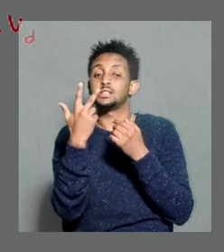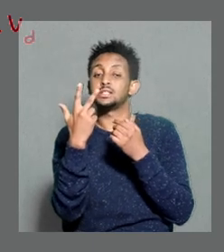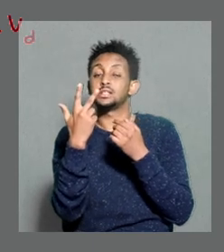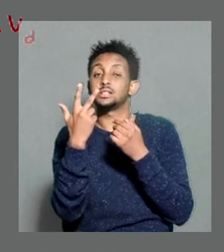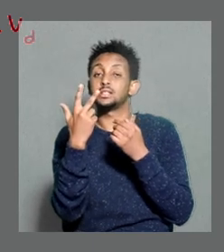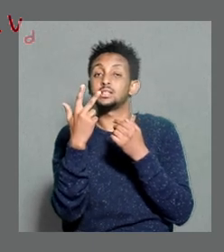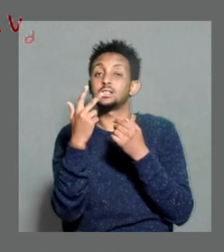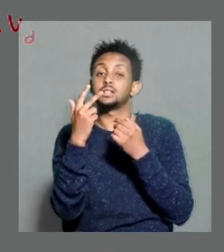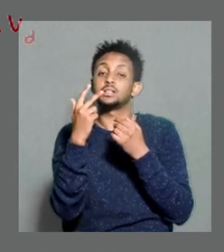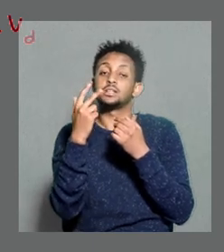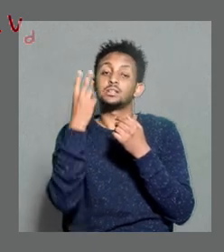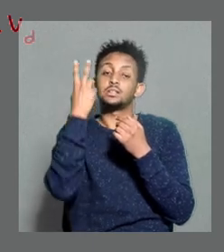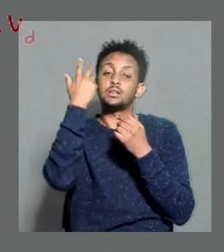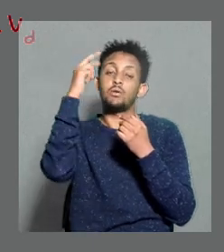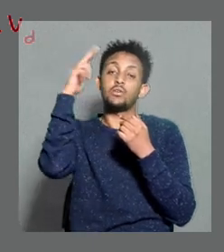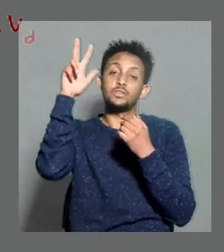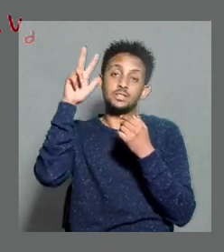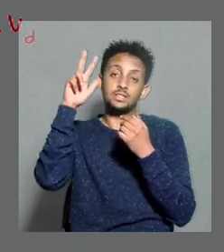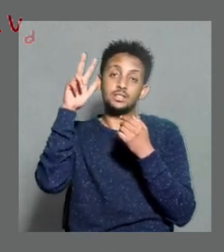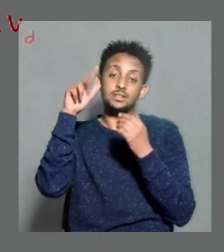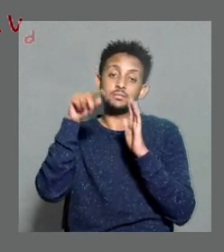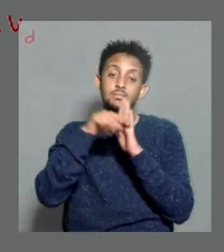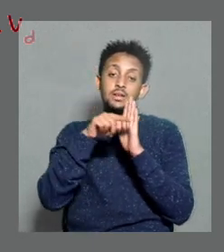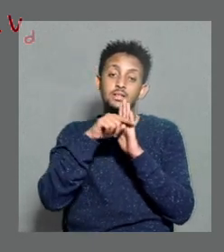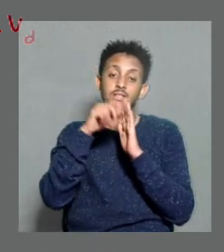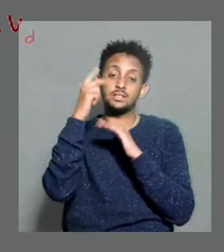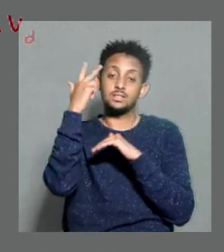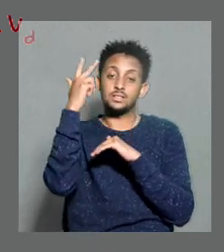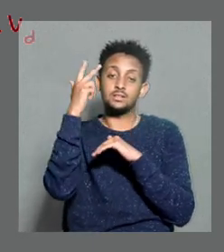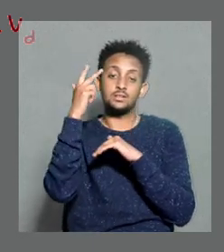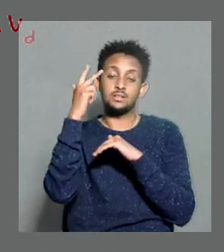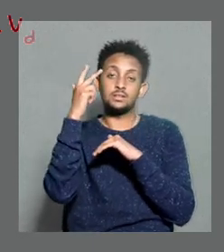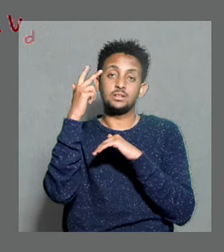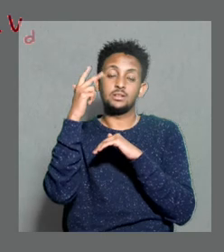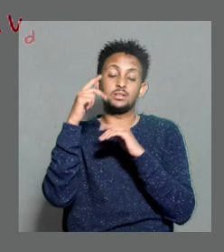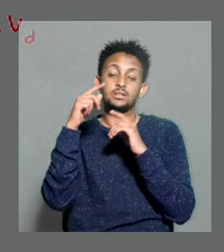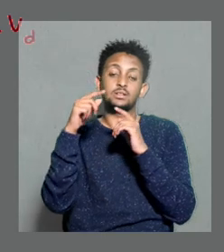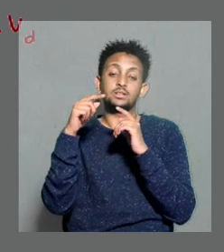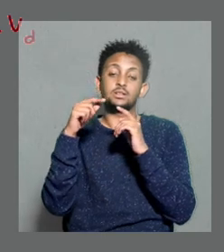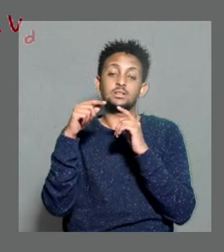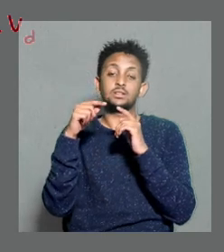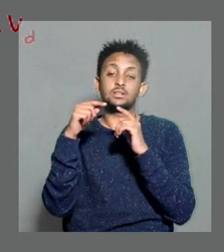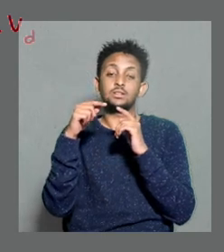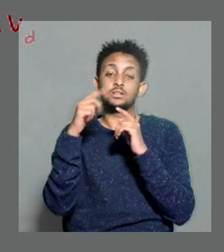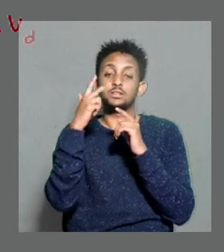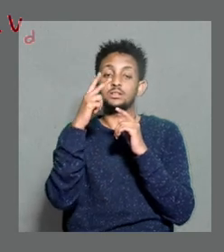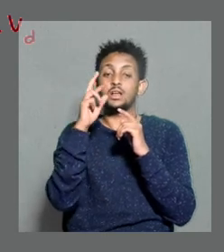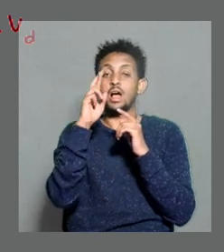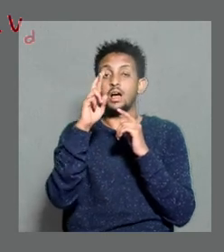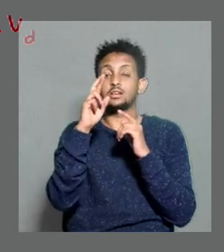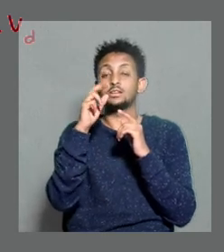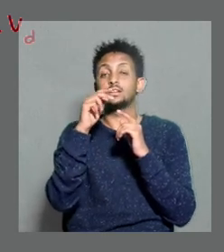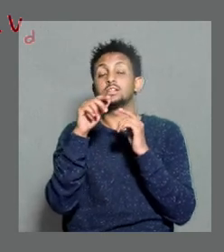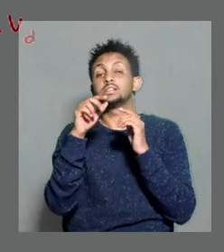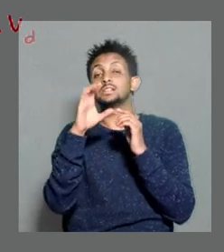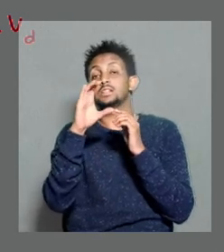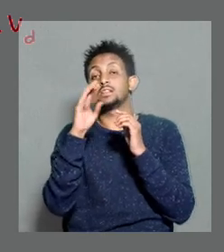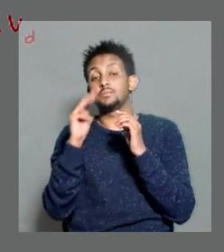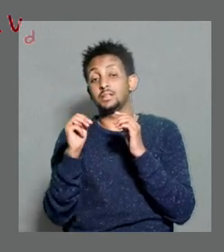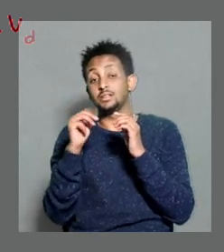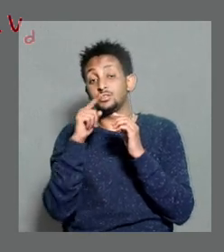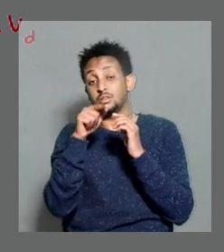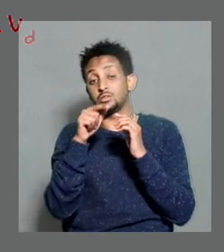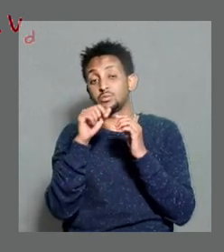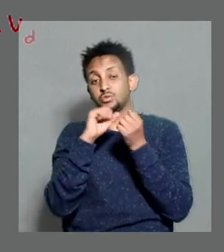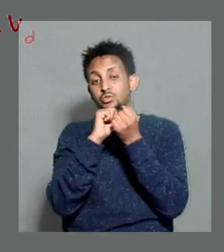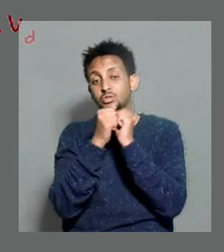3 means 10 to the power of minus 3. 3 centimeters, r is 3 centimeters, so that